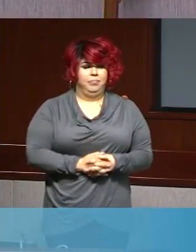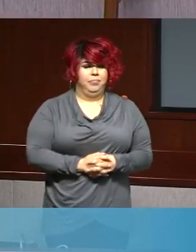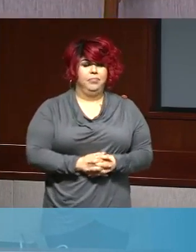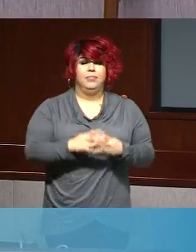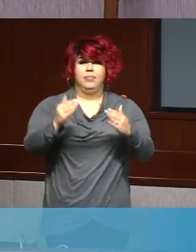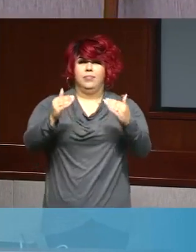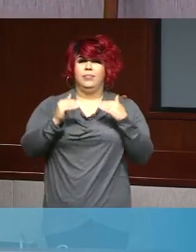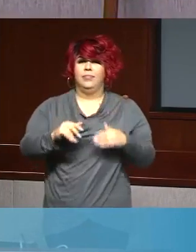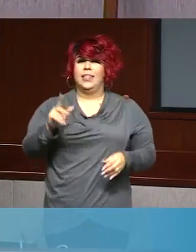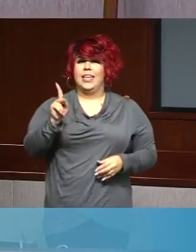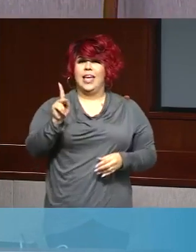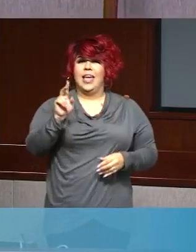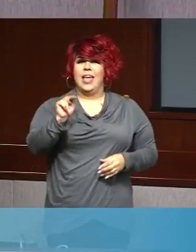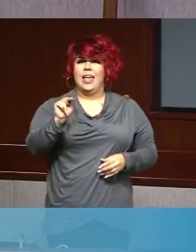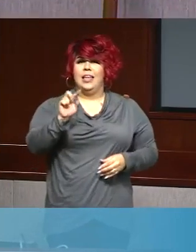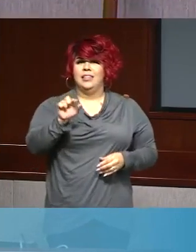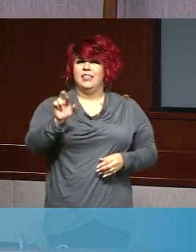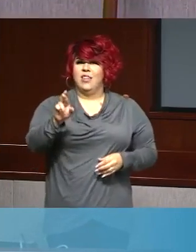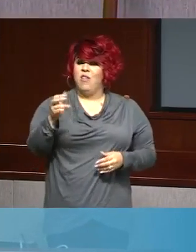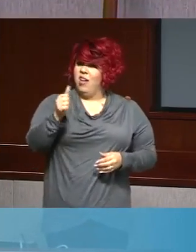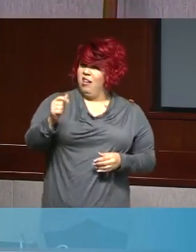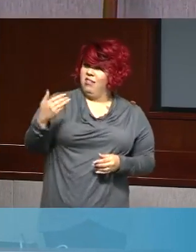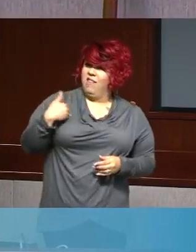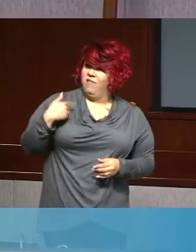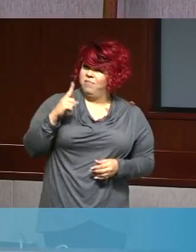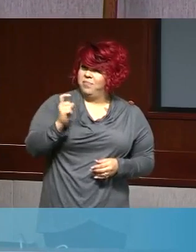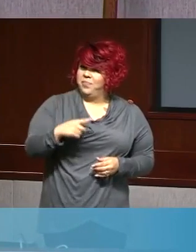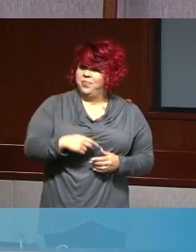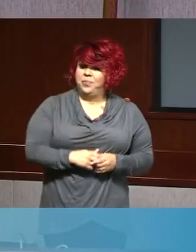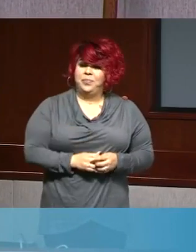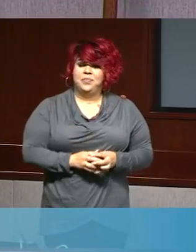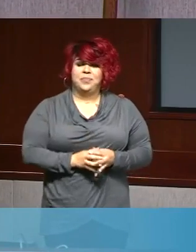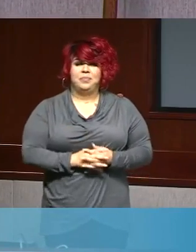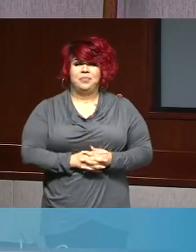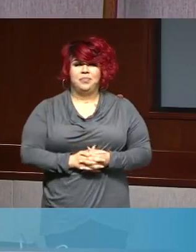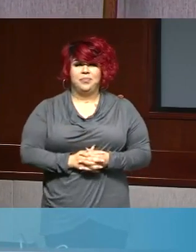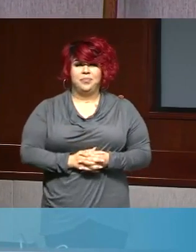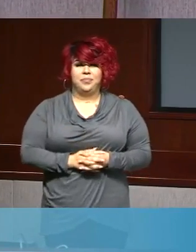Next, we have KNZR. Anyone on the line with questions?